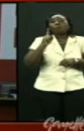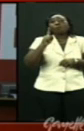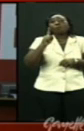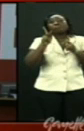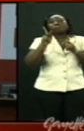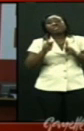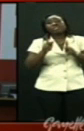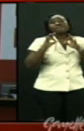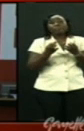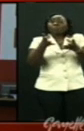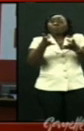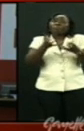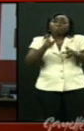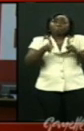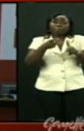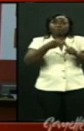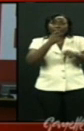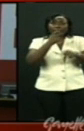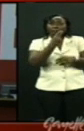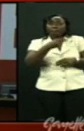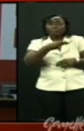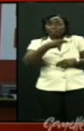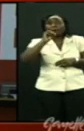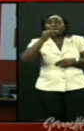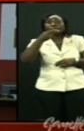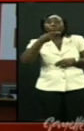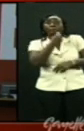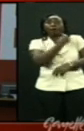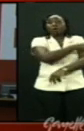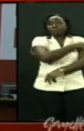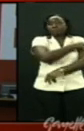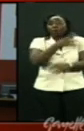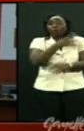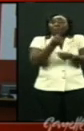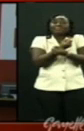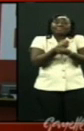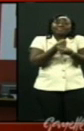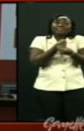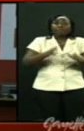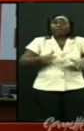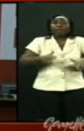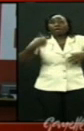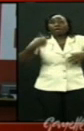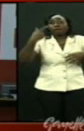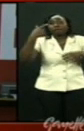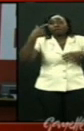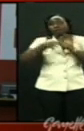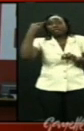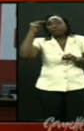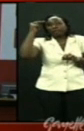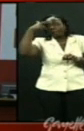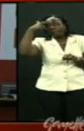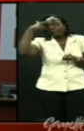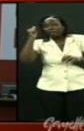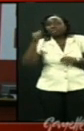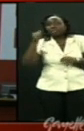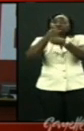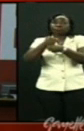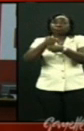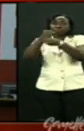workers at the Mount Hope Hospital to save the life of her nephew, whose health she believes is being placed in jeopardy by the actions